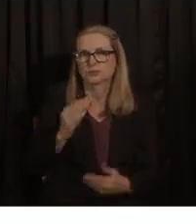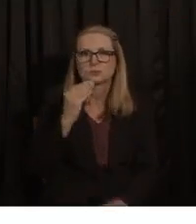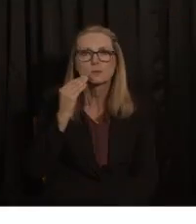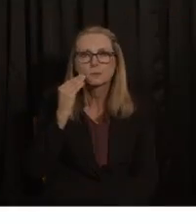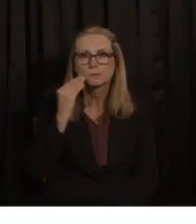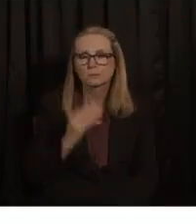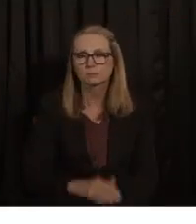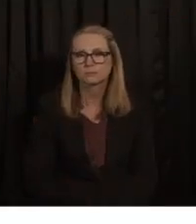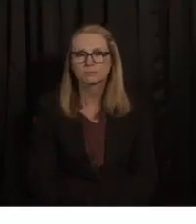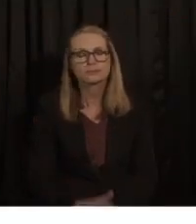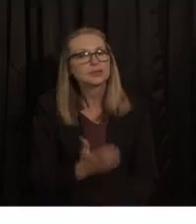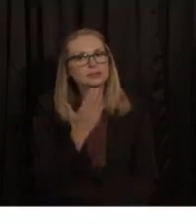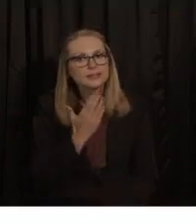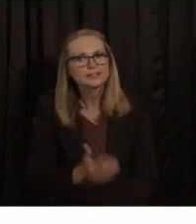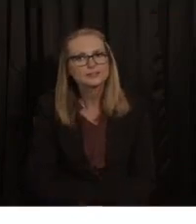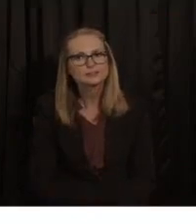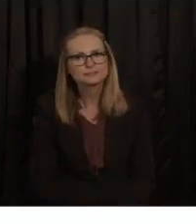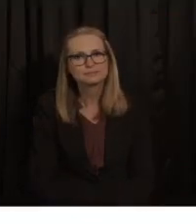Thank you.